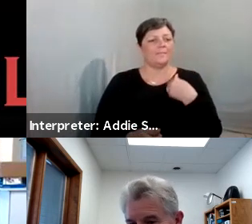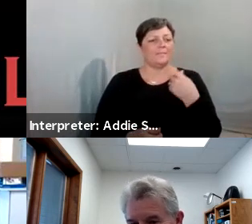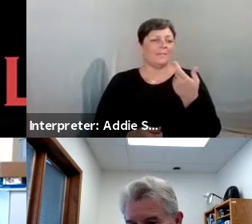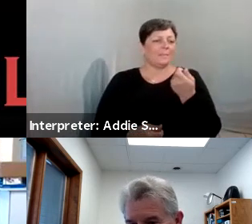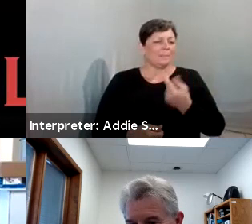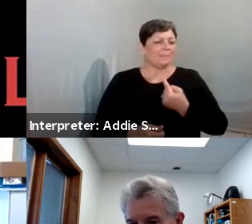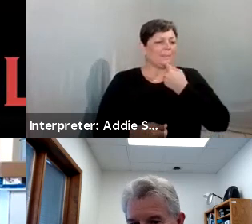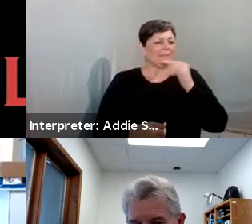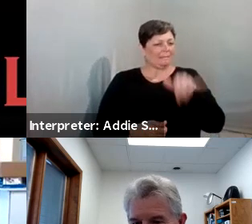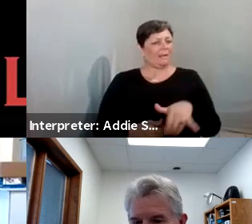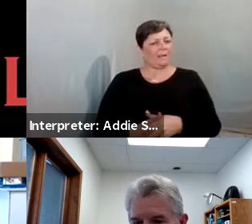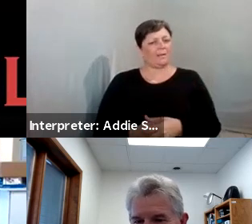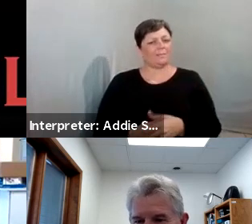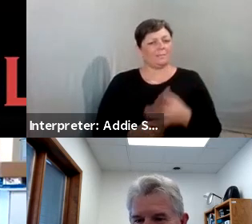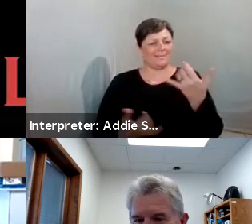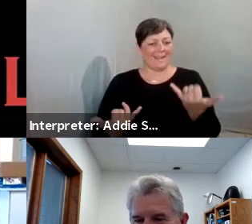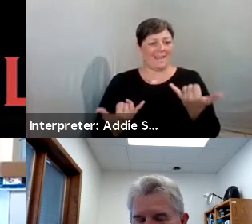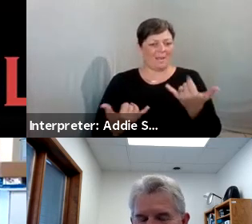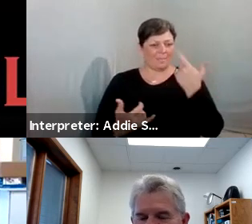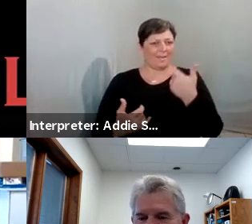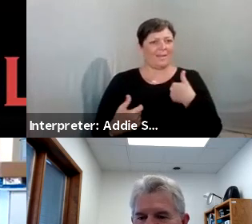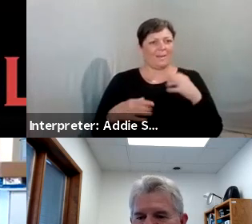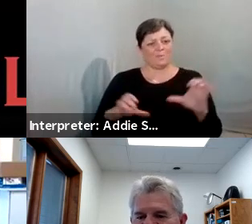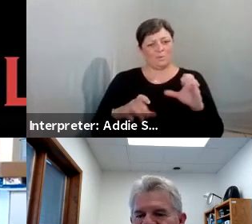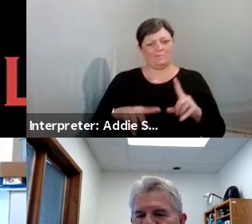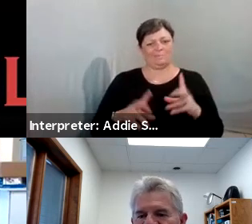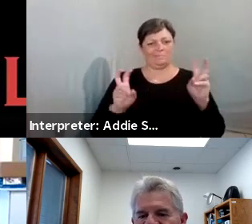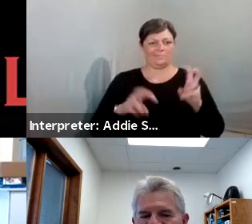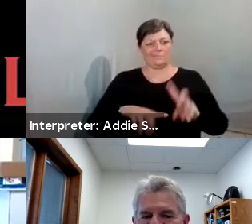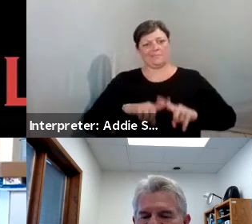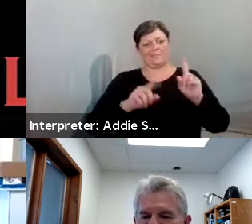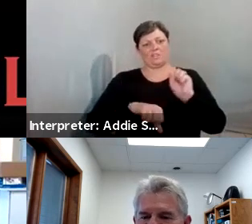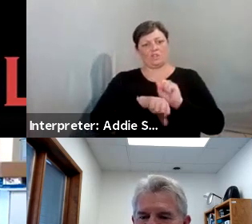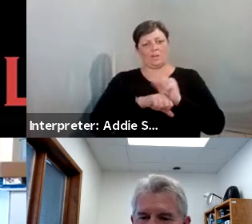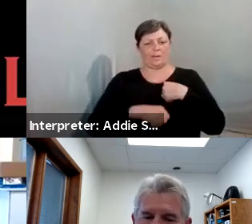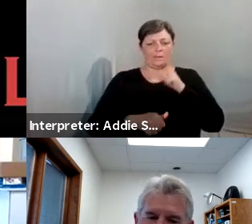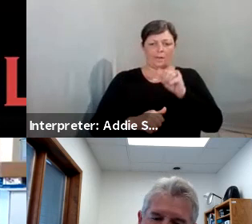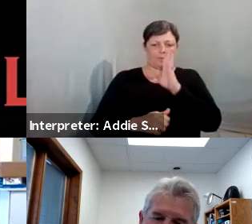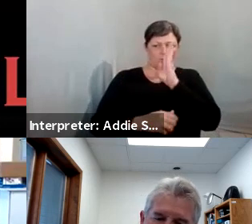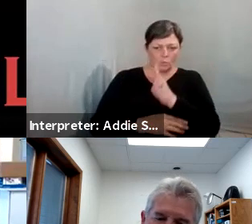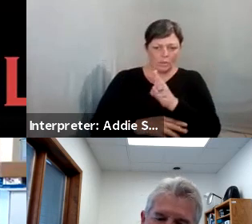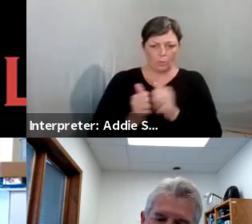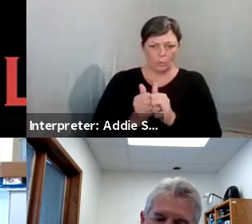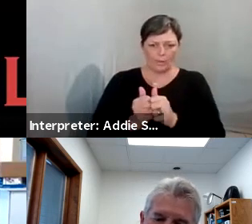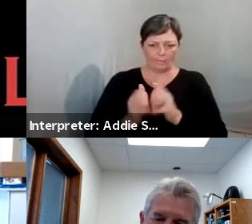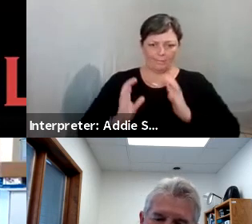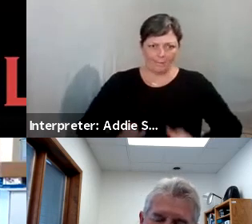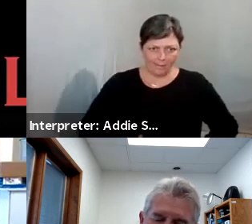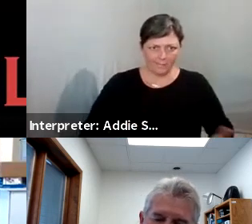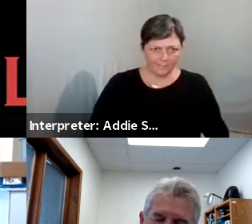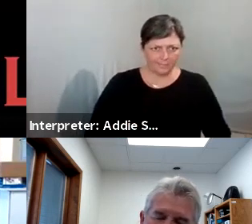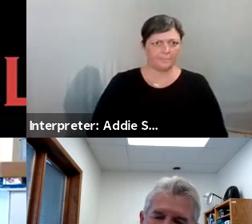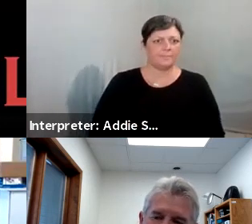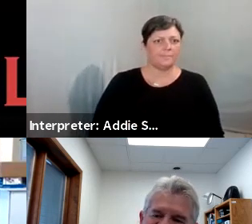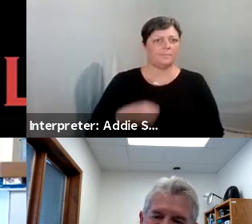just now because I am doing this different job that I don't work directly with consumers. But